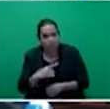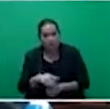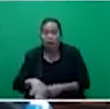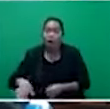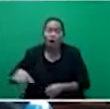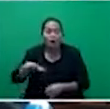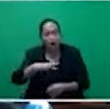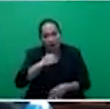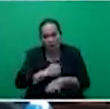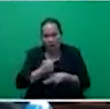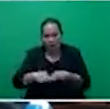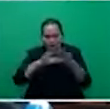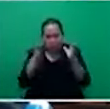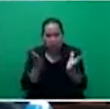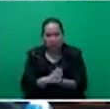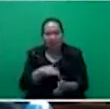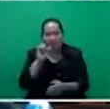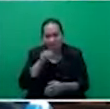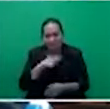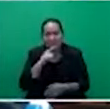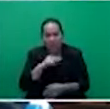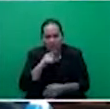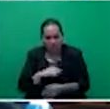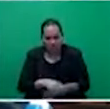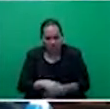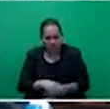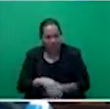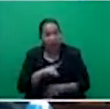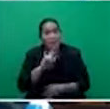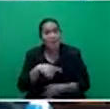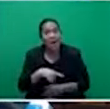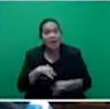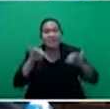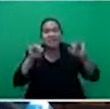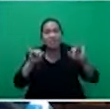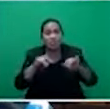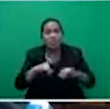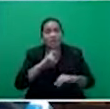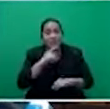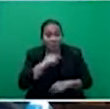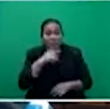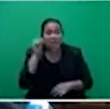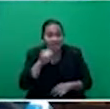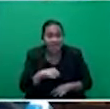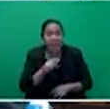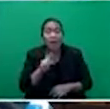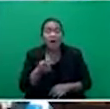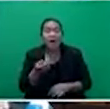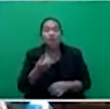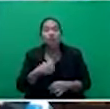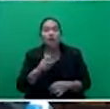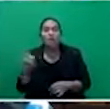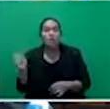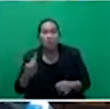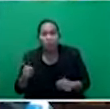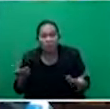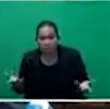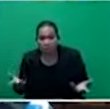sir. The issue is, when you borrow, what are you using the money for? You see, Mr. Speaker, sir? Mr. Speaker,